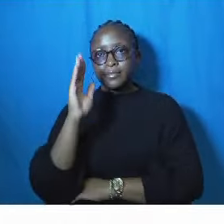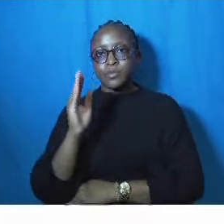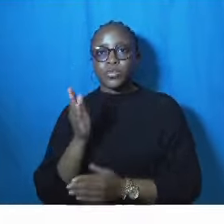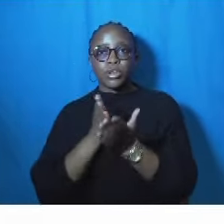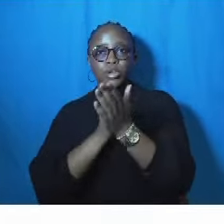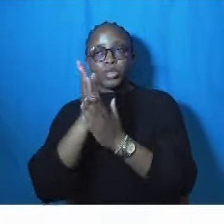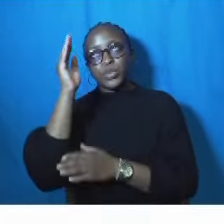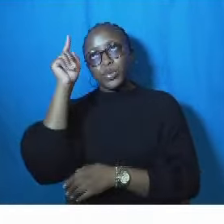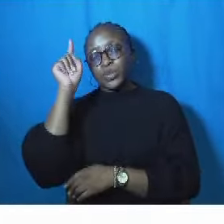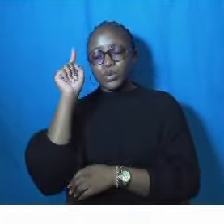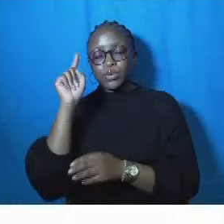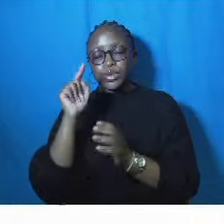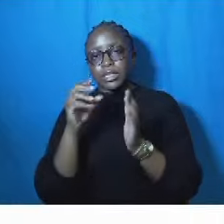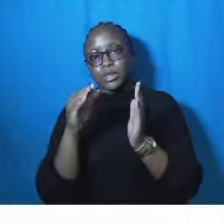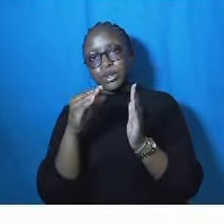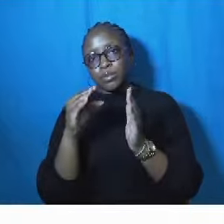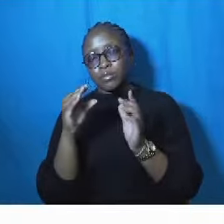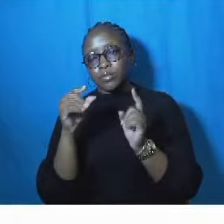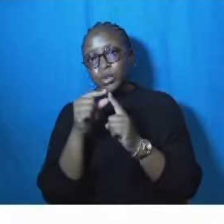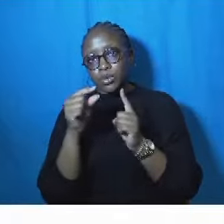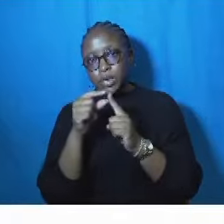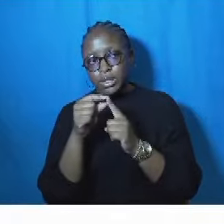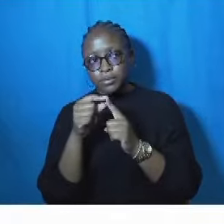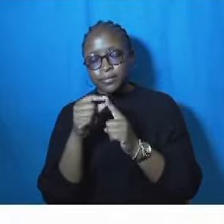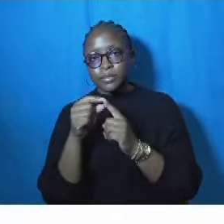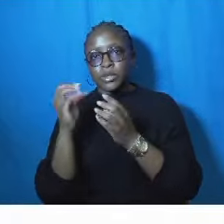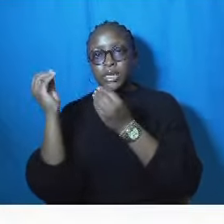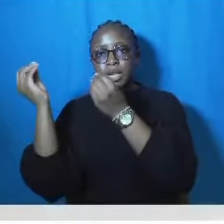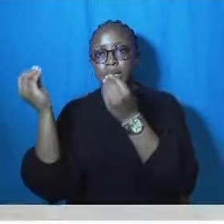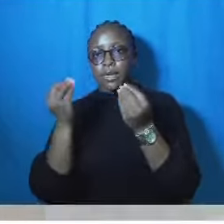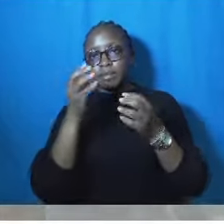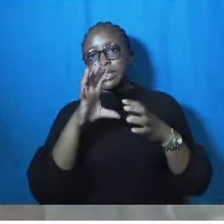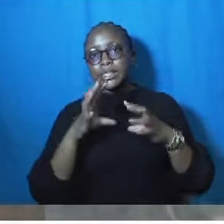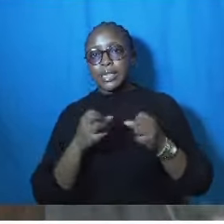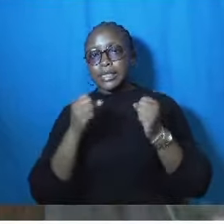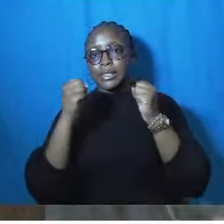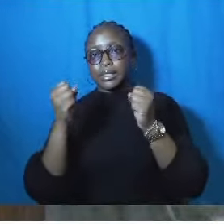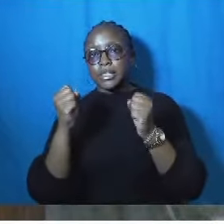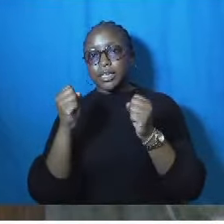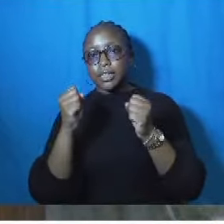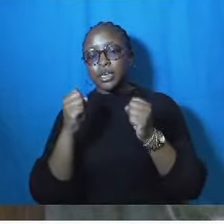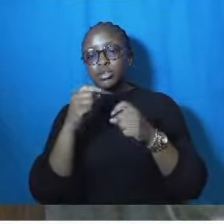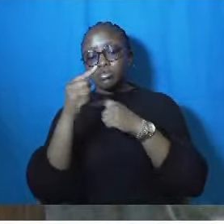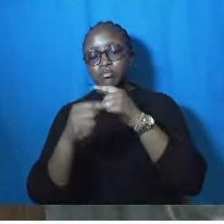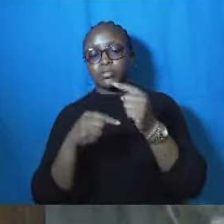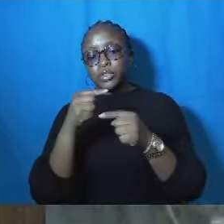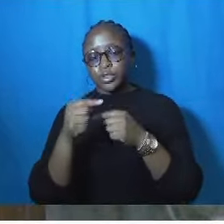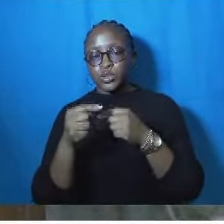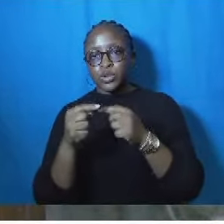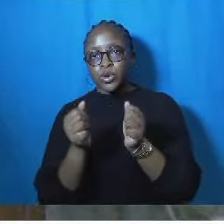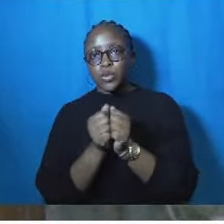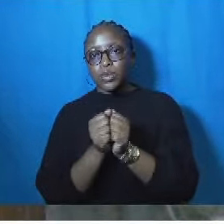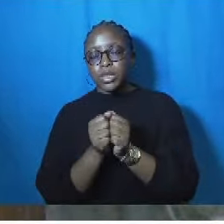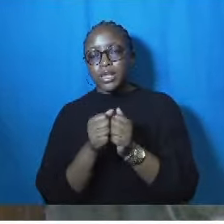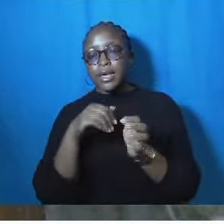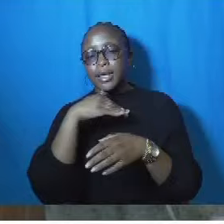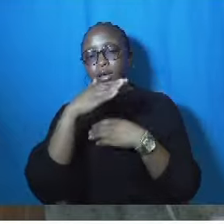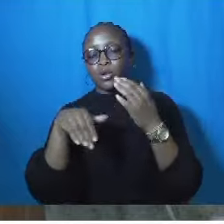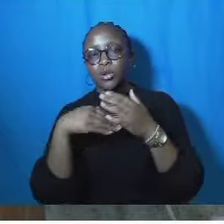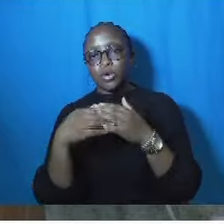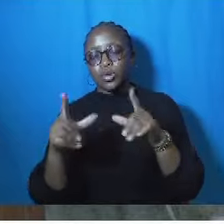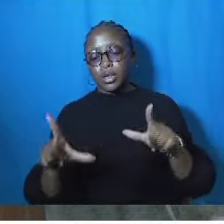strength to endure present challenges and circumstances. So that is where our hope